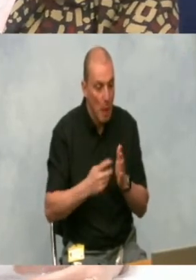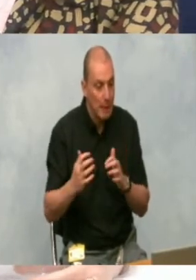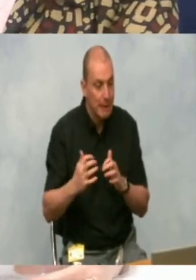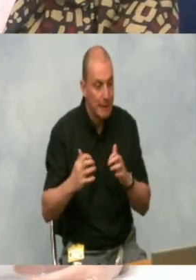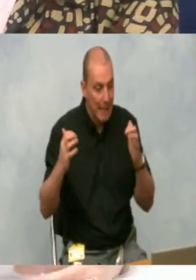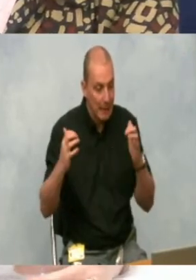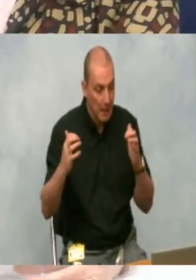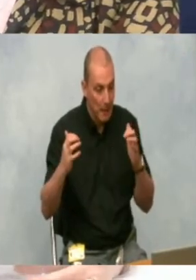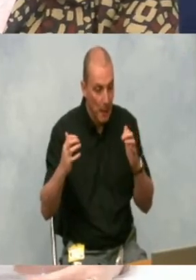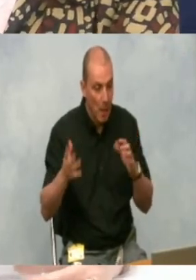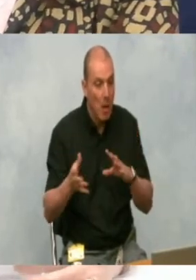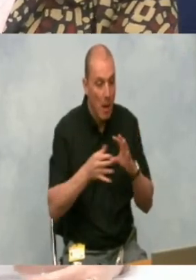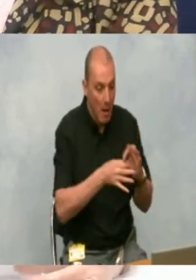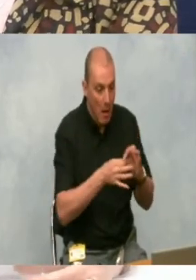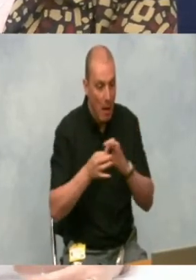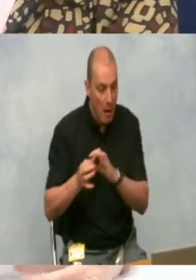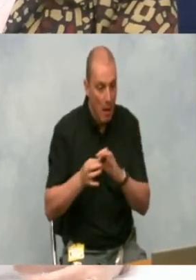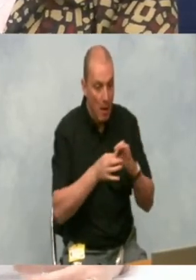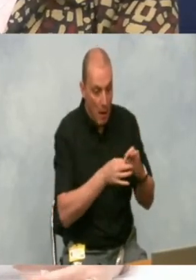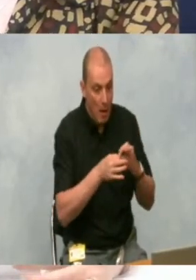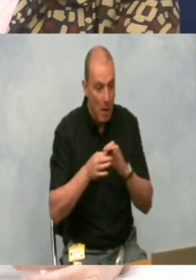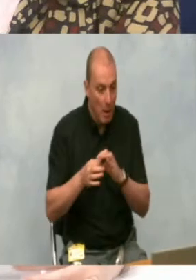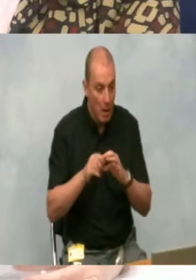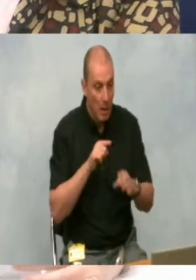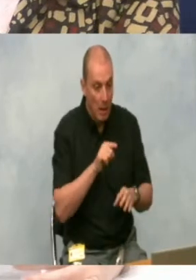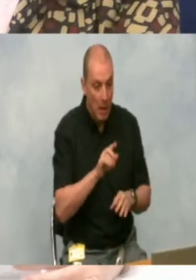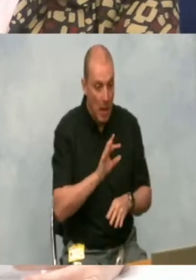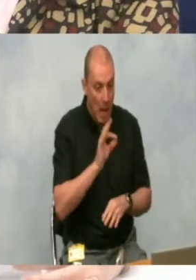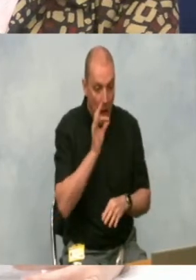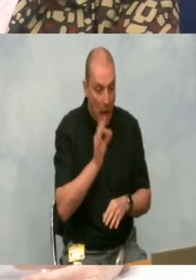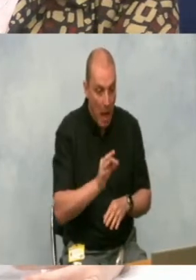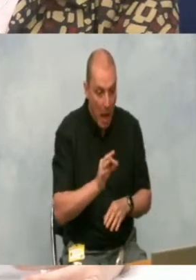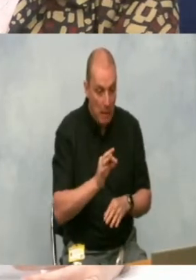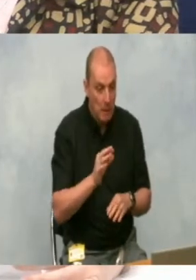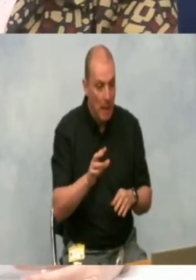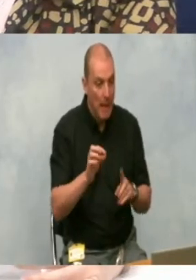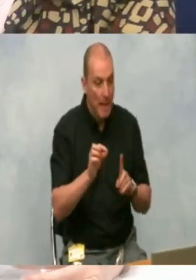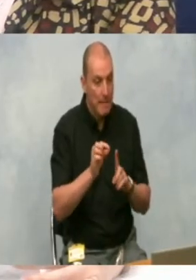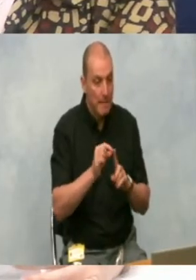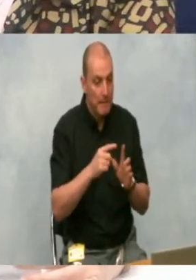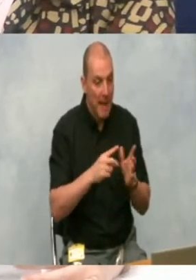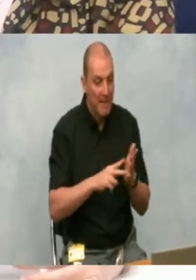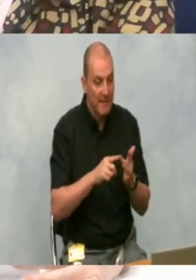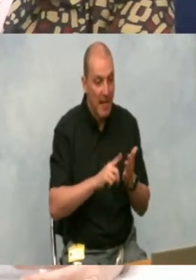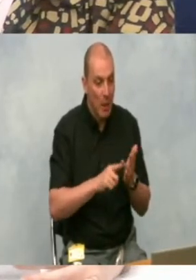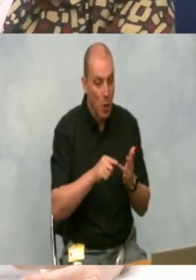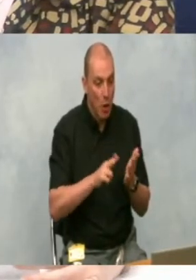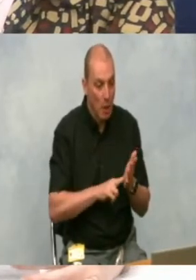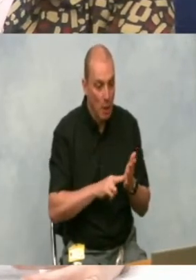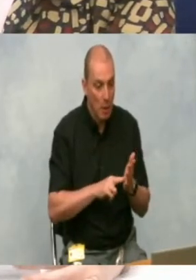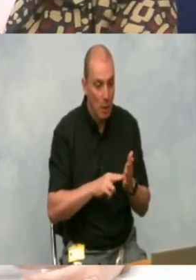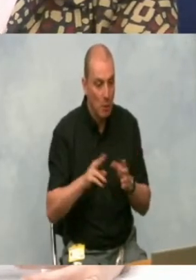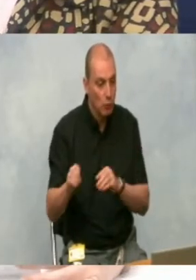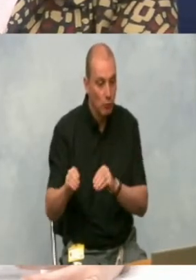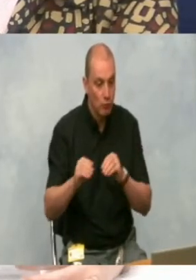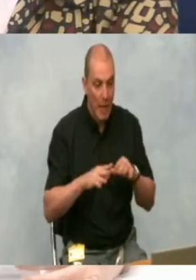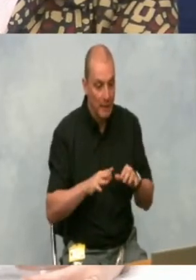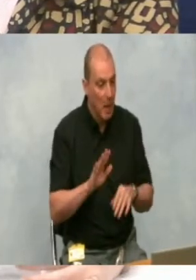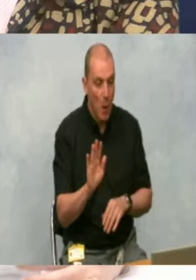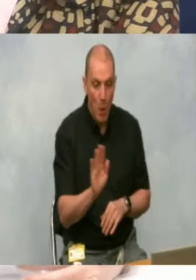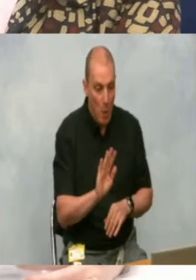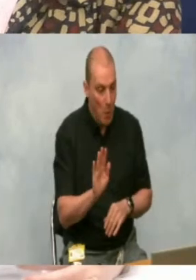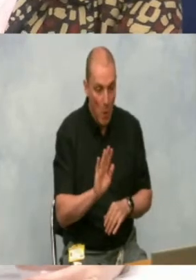of the pitches, and have not asked for the pavilion to be included in the asset transfer request at this